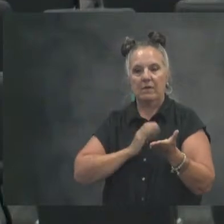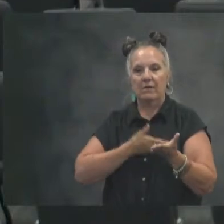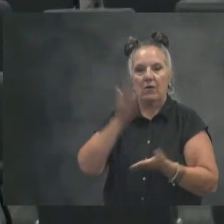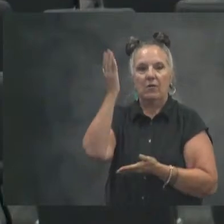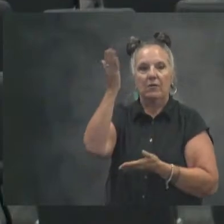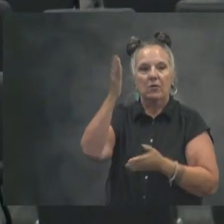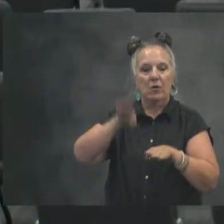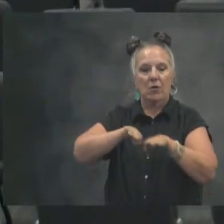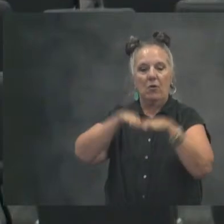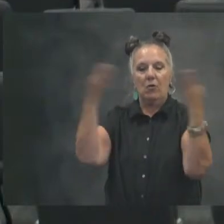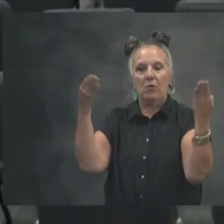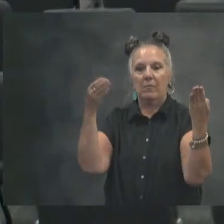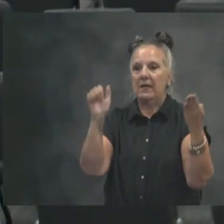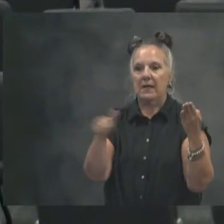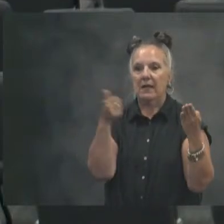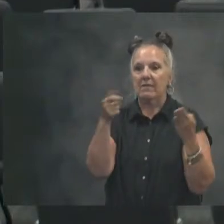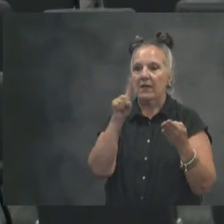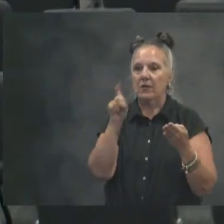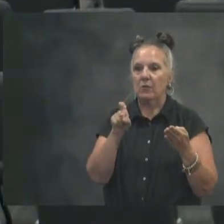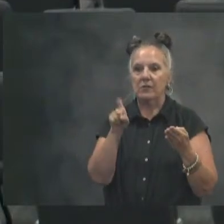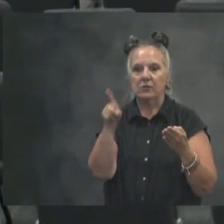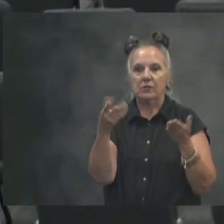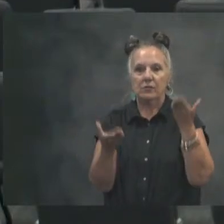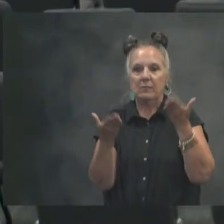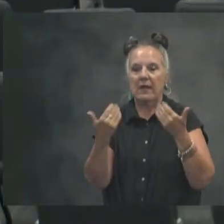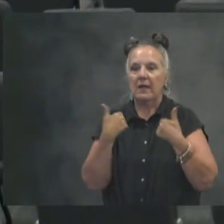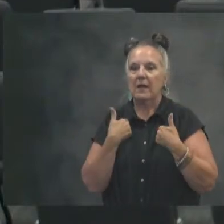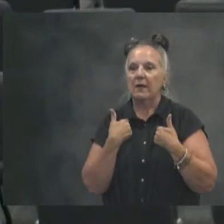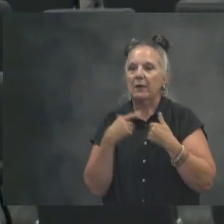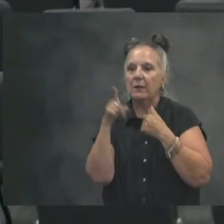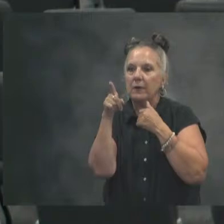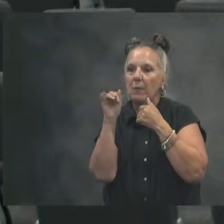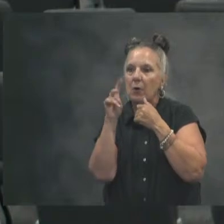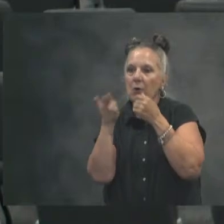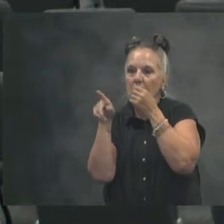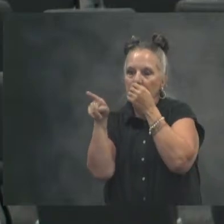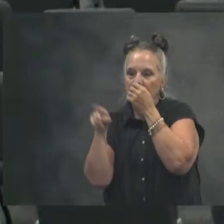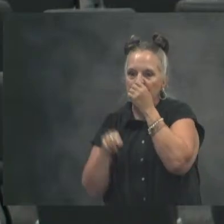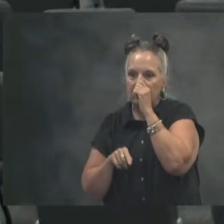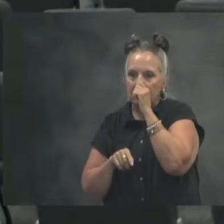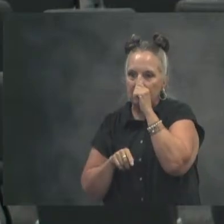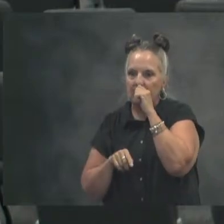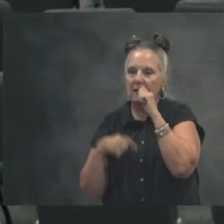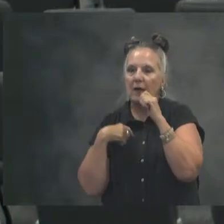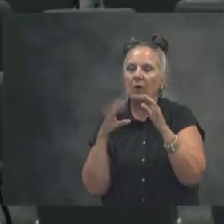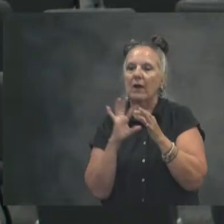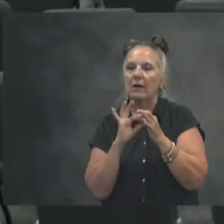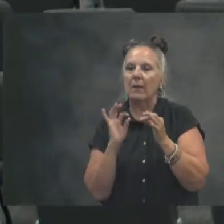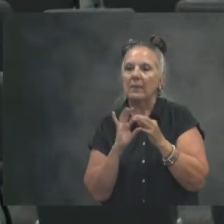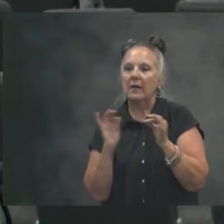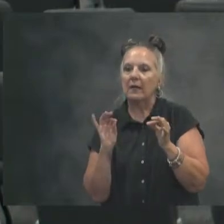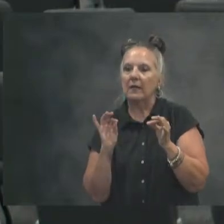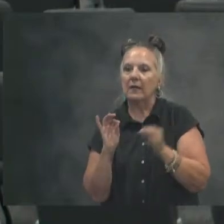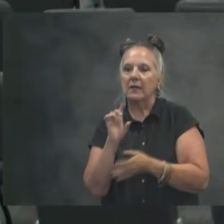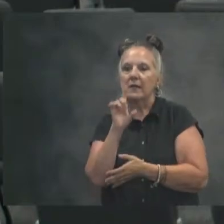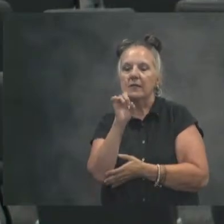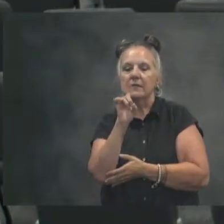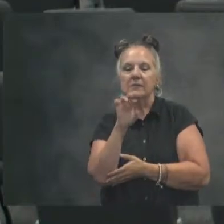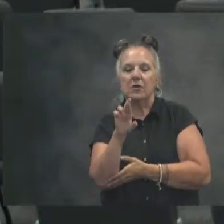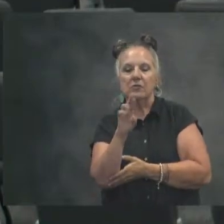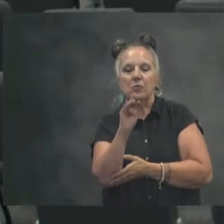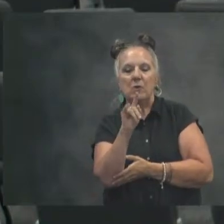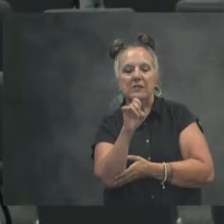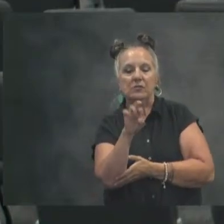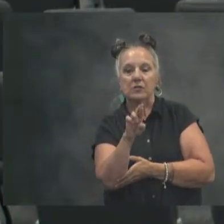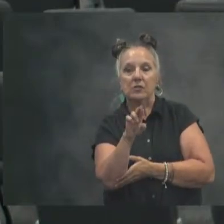any questions board members may have regarding this report. Mrs. Murray? No, I just want to make a comment with Dr. Webster.